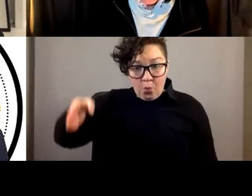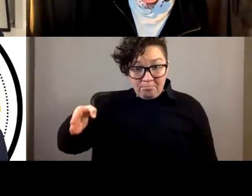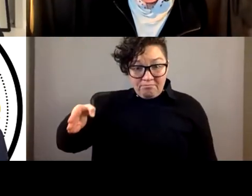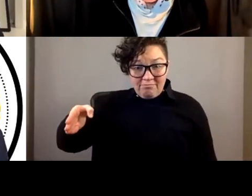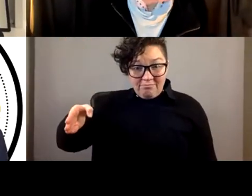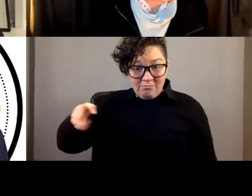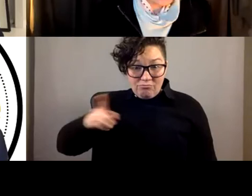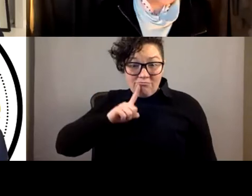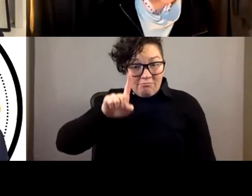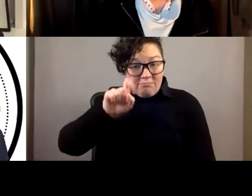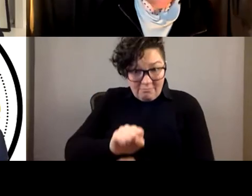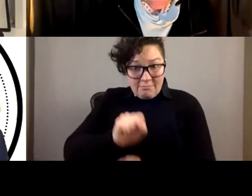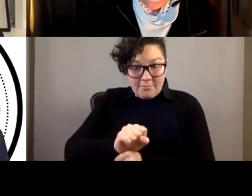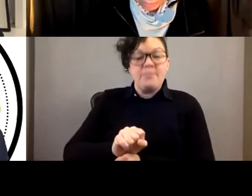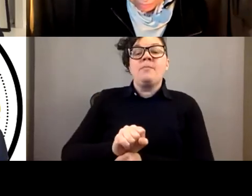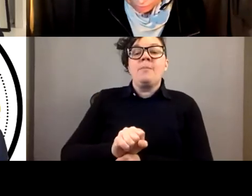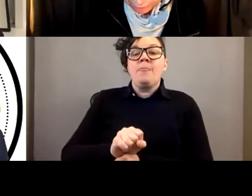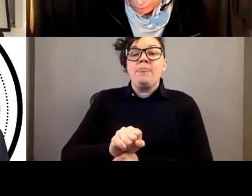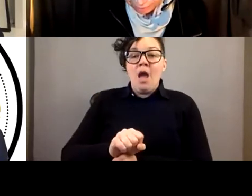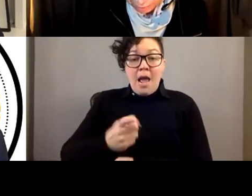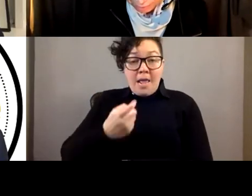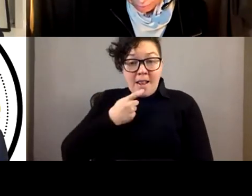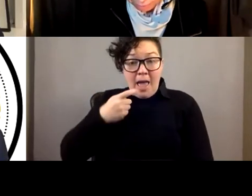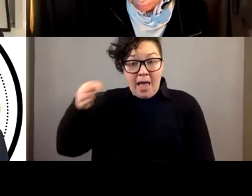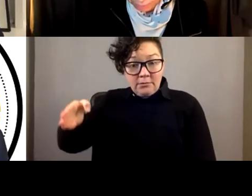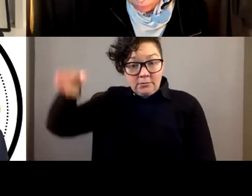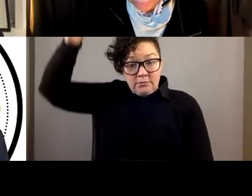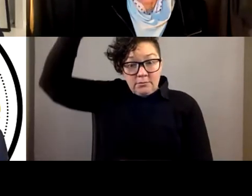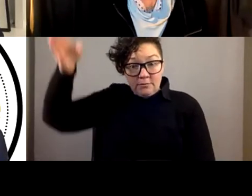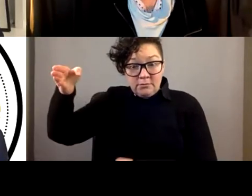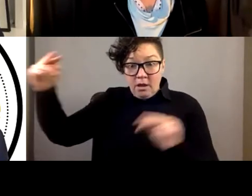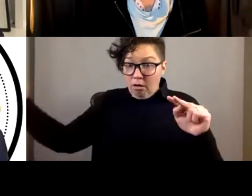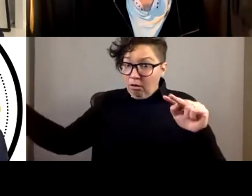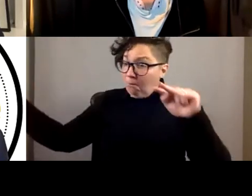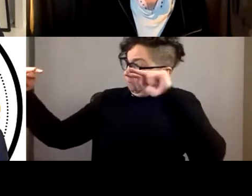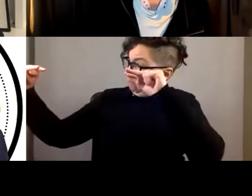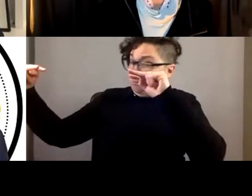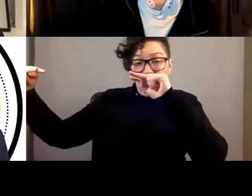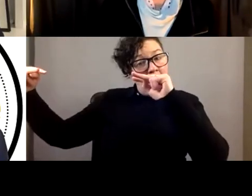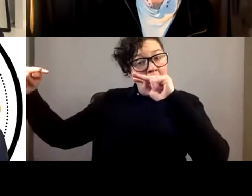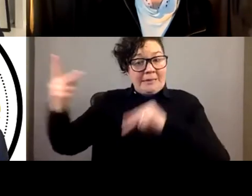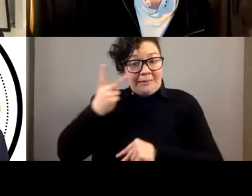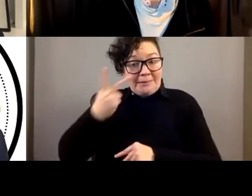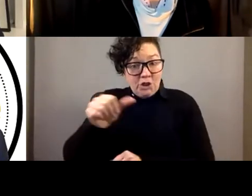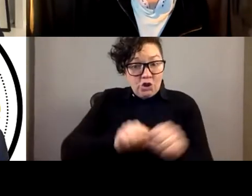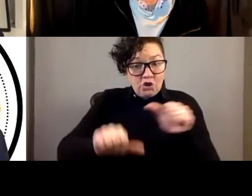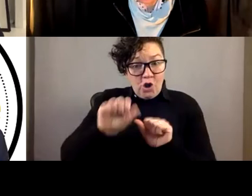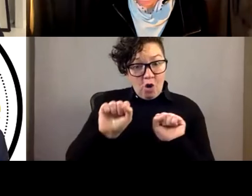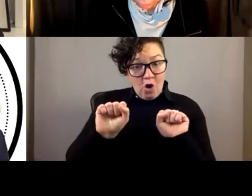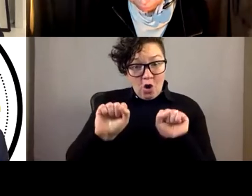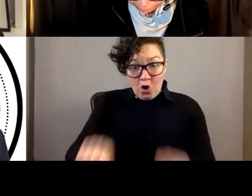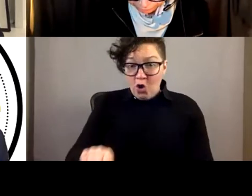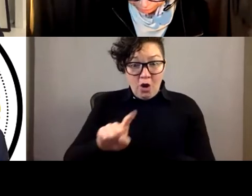Really, we could see each other through that glass divide, but we really were living in